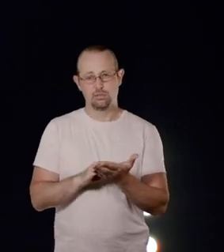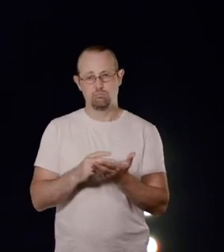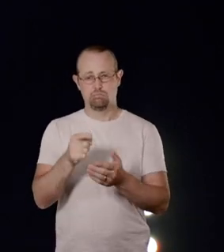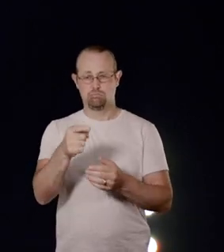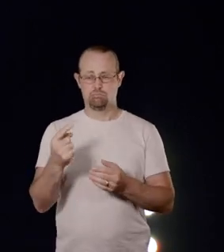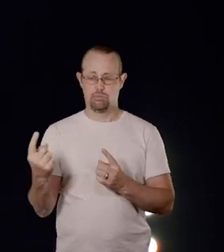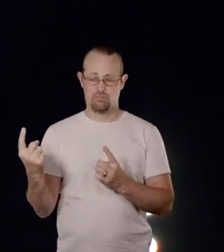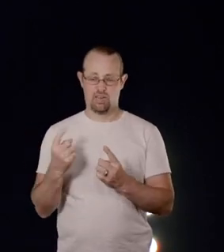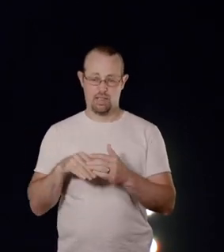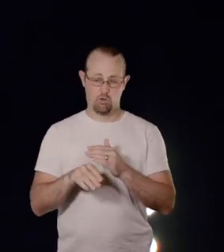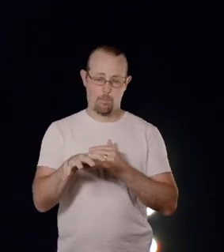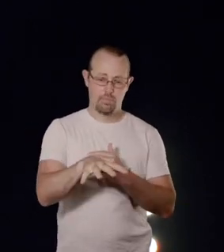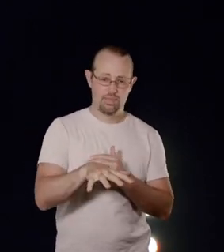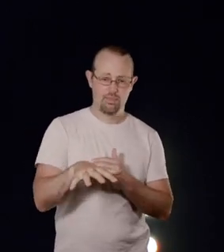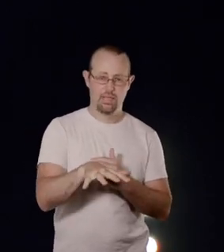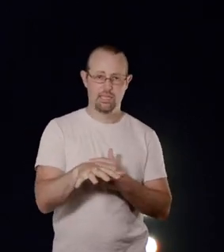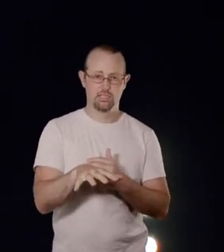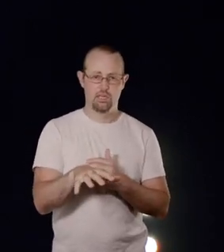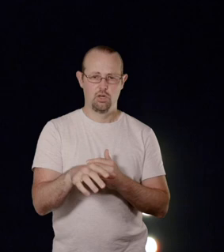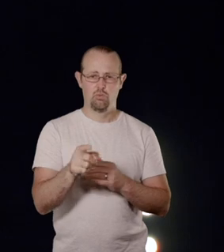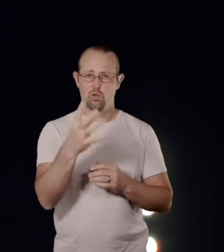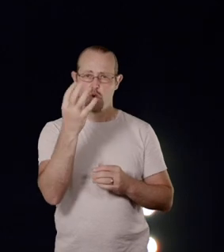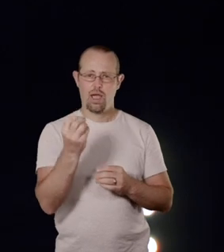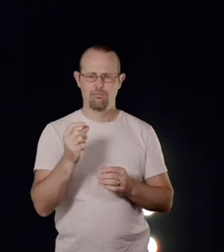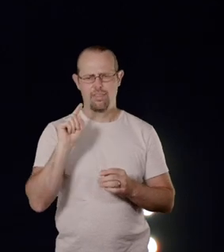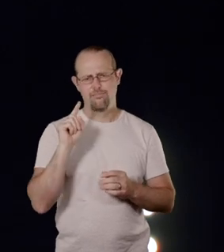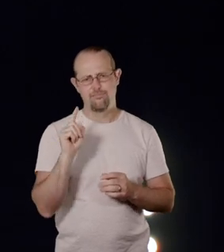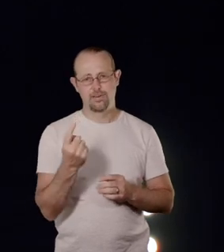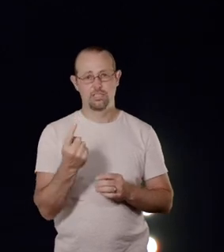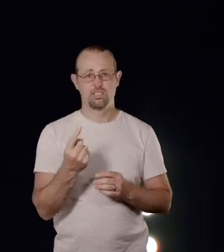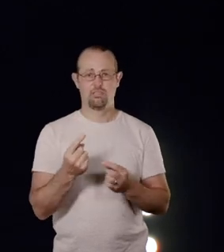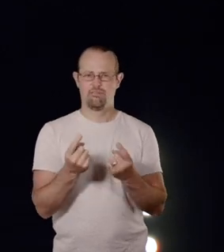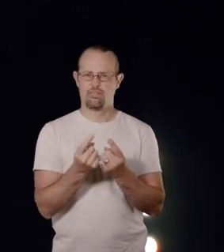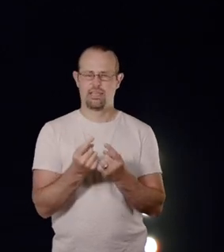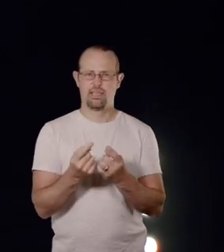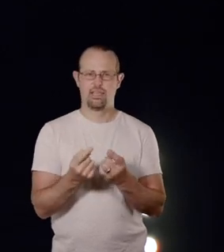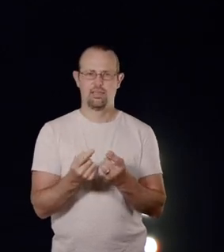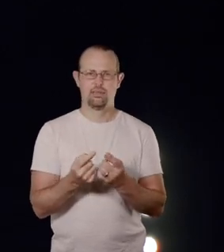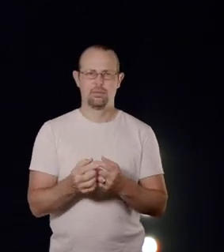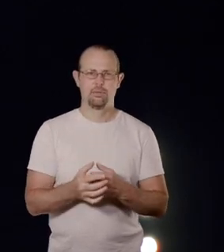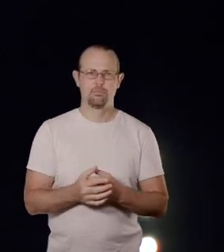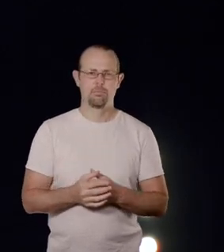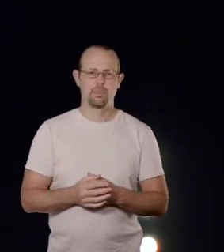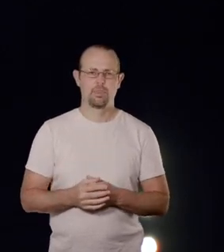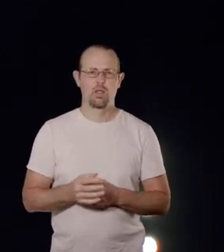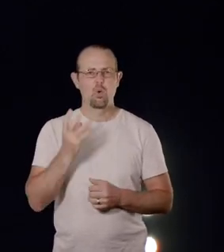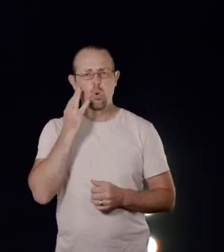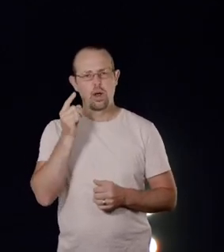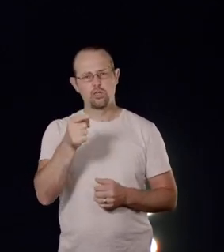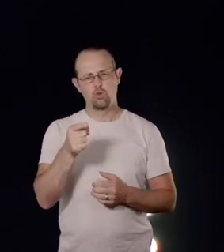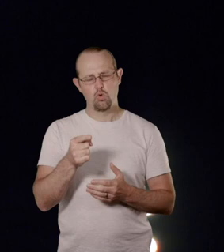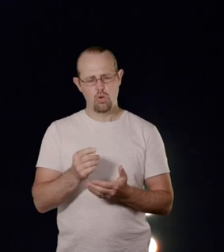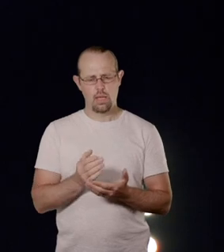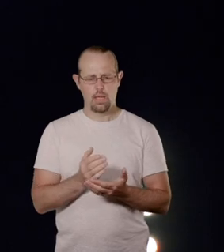that you need to put it first in place, time and rank, that when you break bread together, when you look at this,